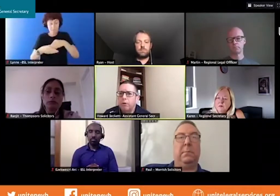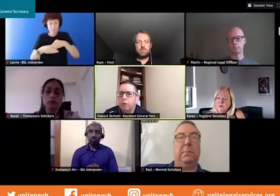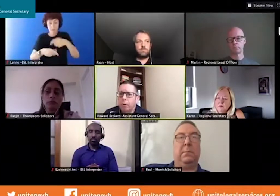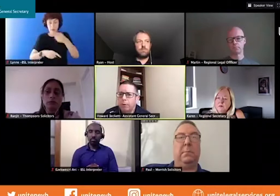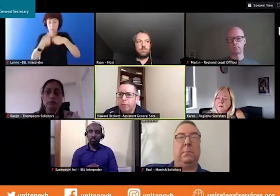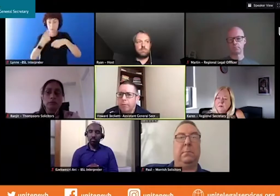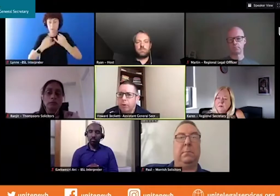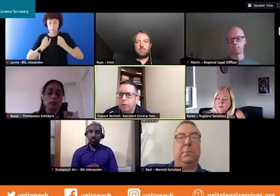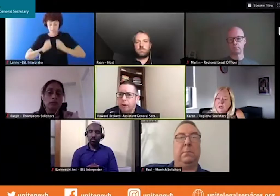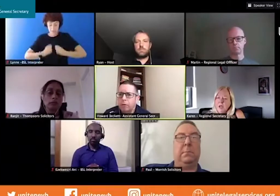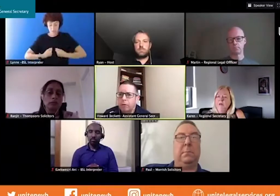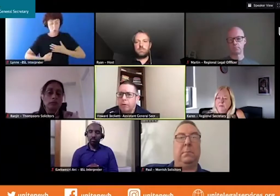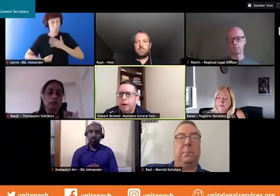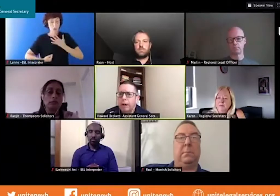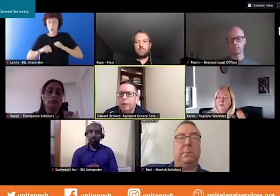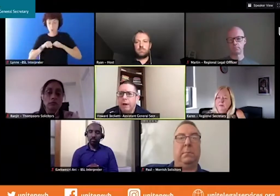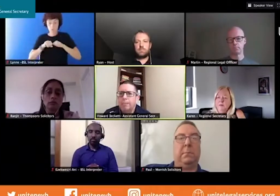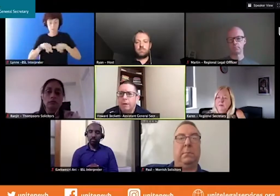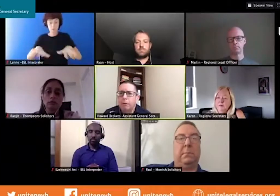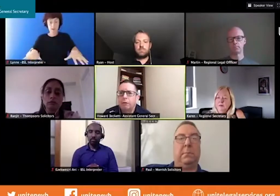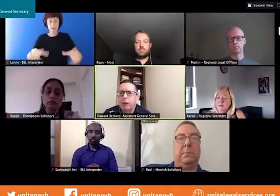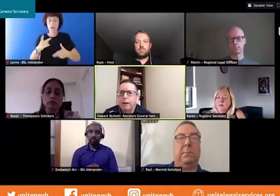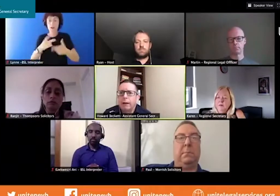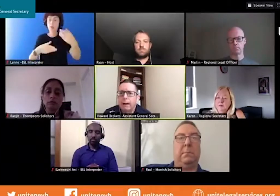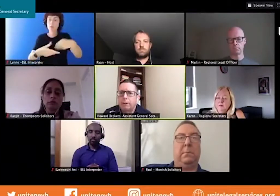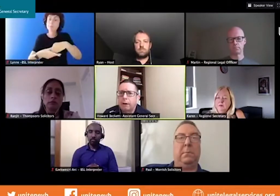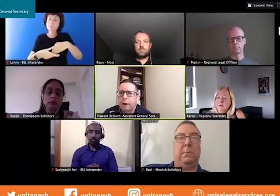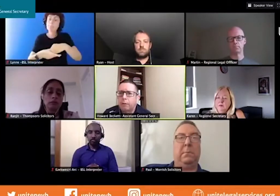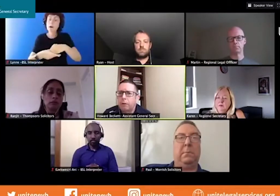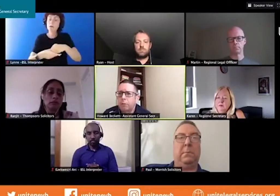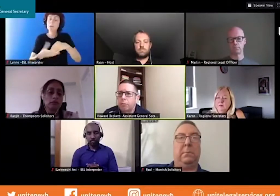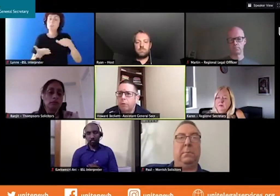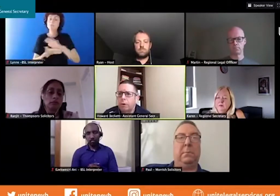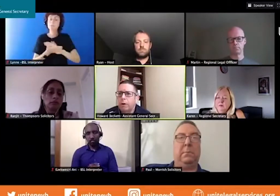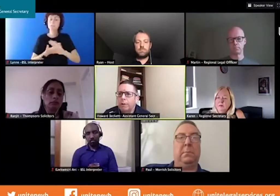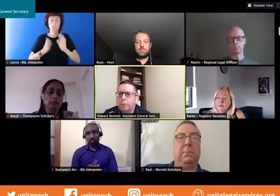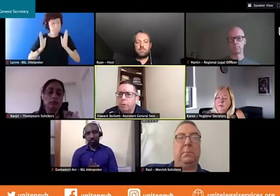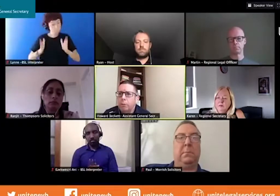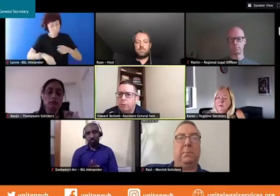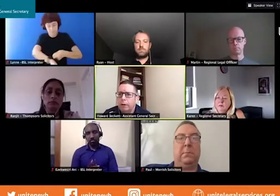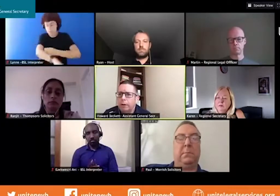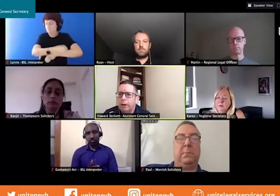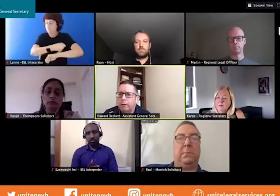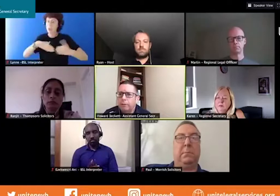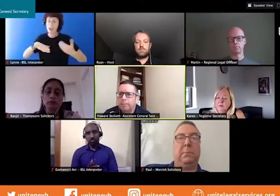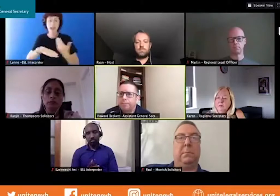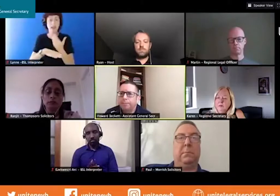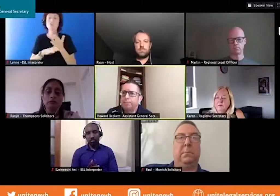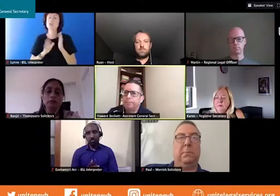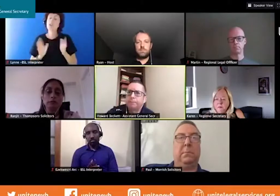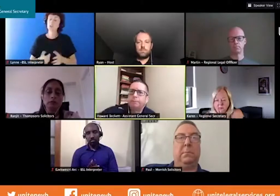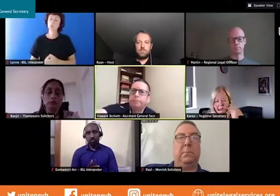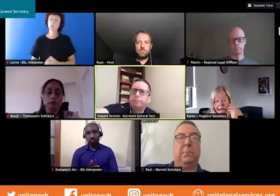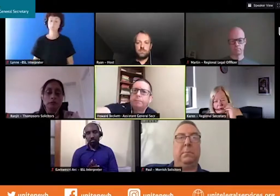no other member contracts COVID. And if that means us taking action against an employer, then we will take the action.